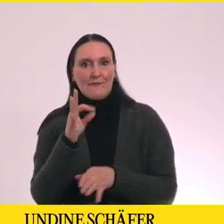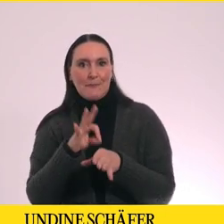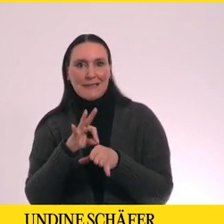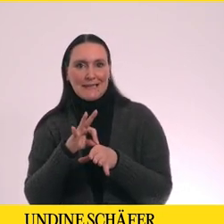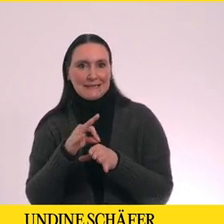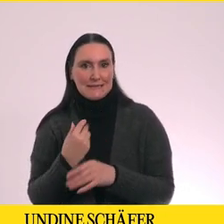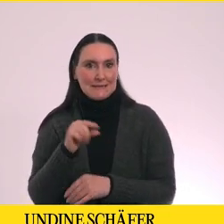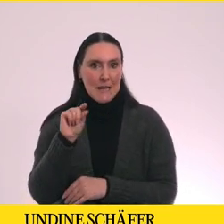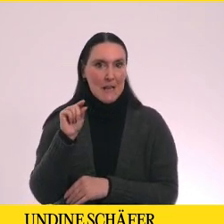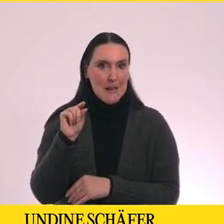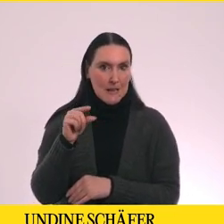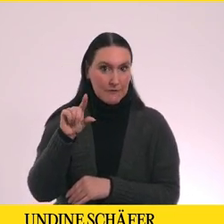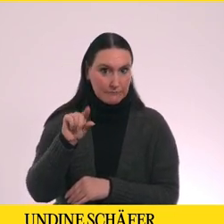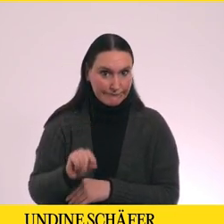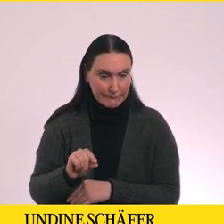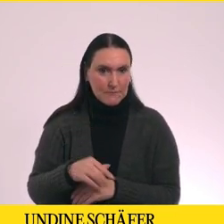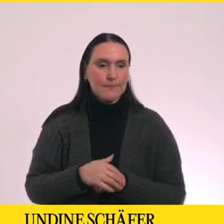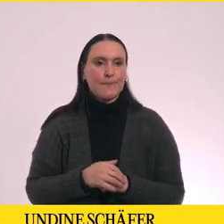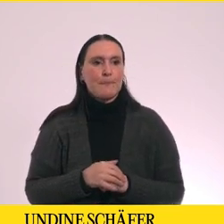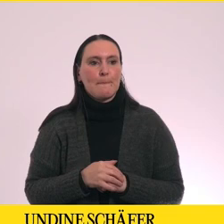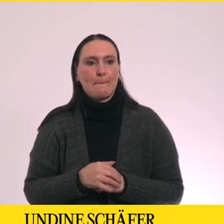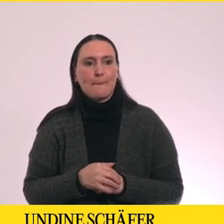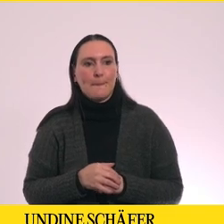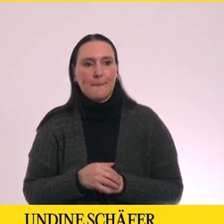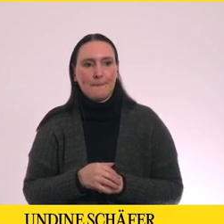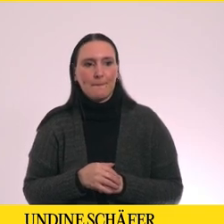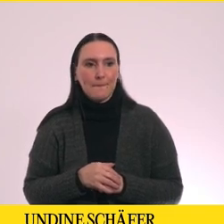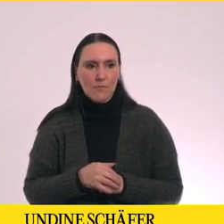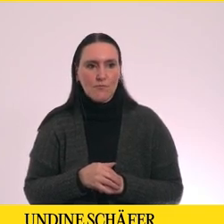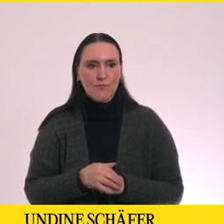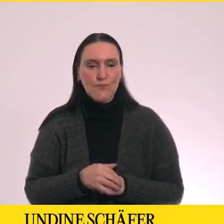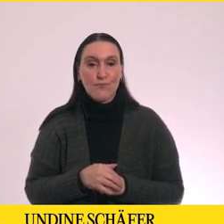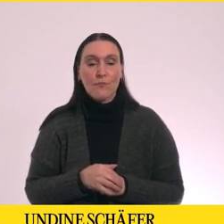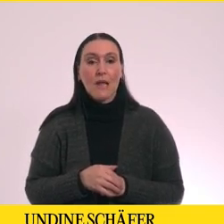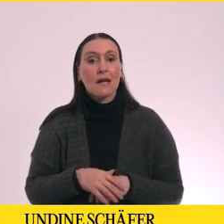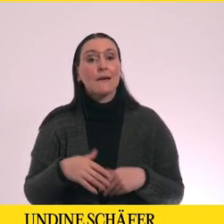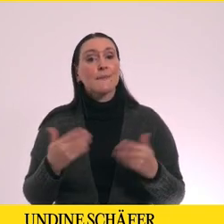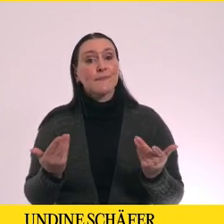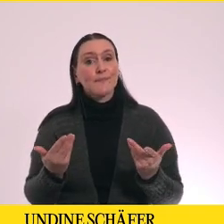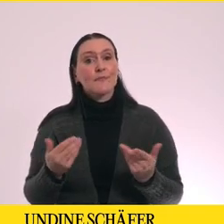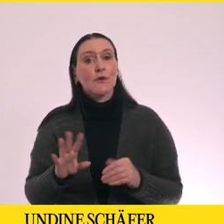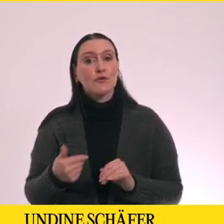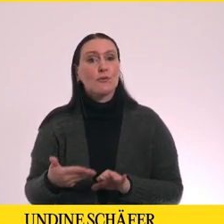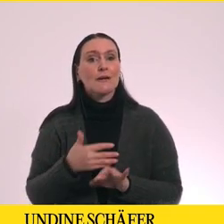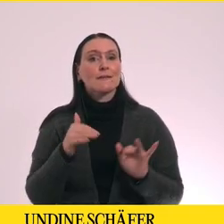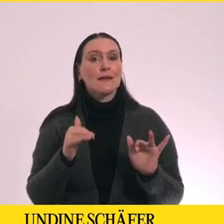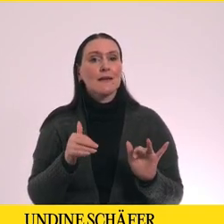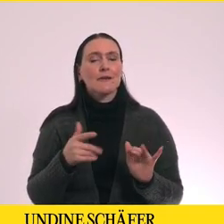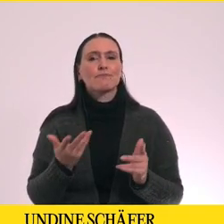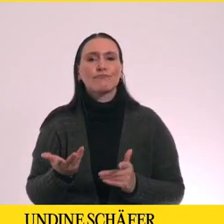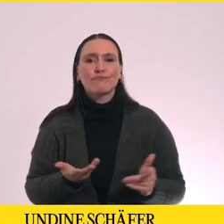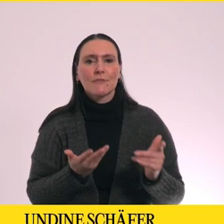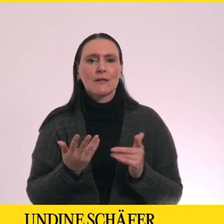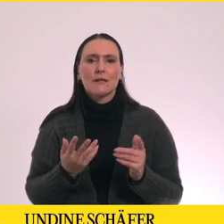end with, I asked you this when we had our sort of pre-discussion, but say something